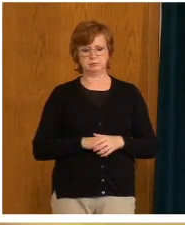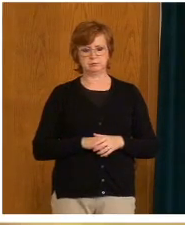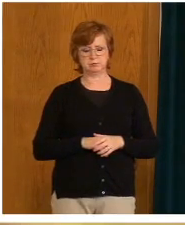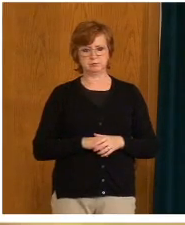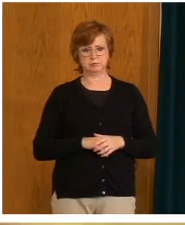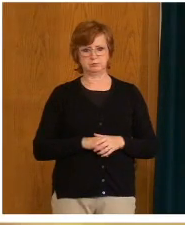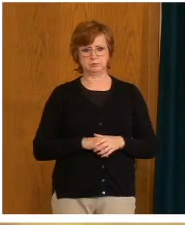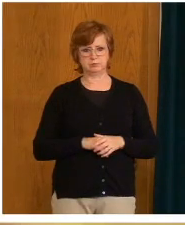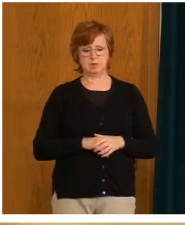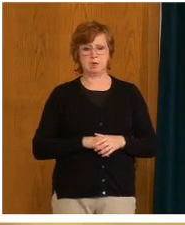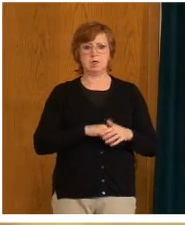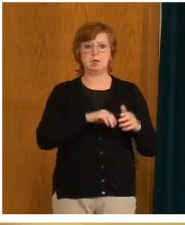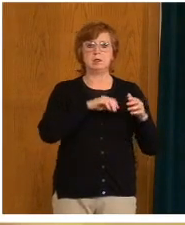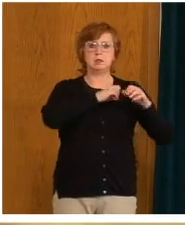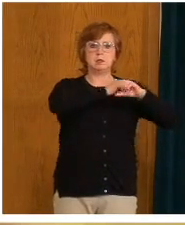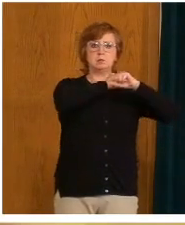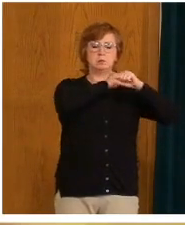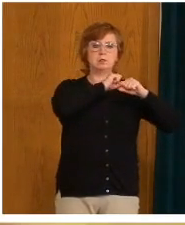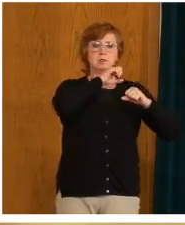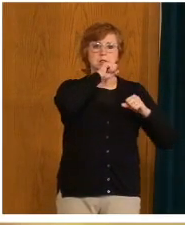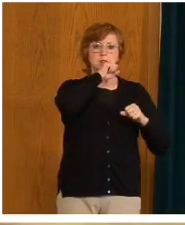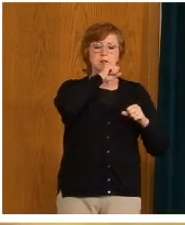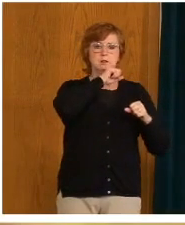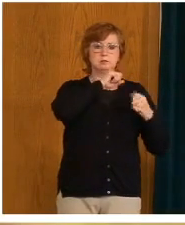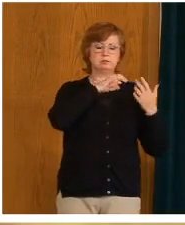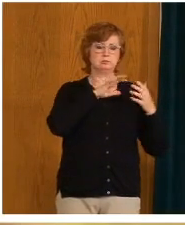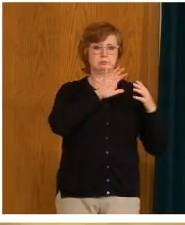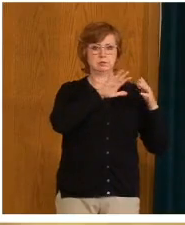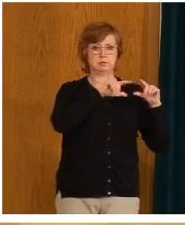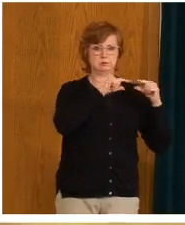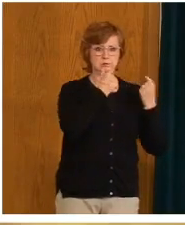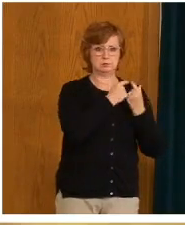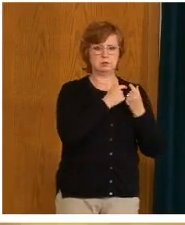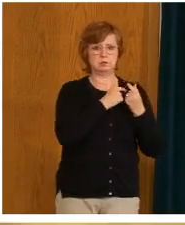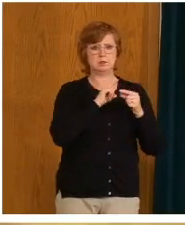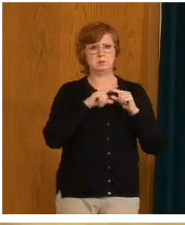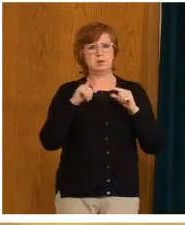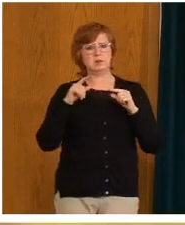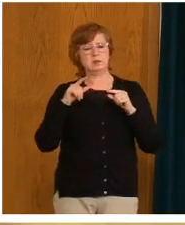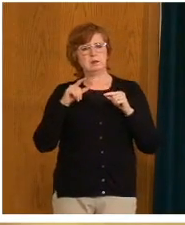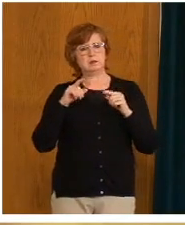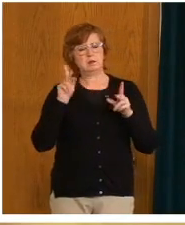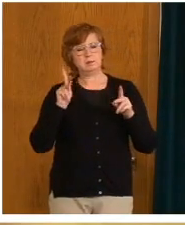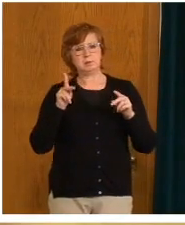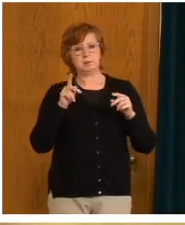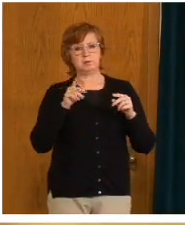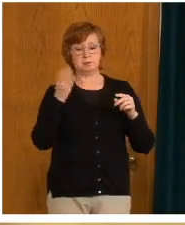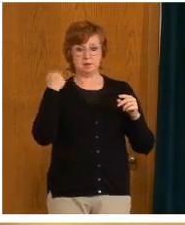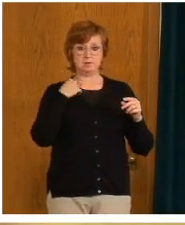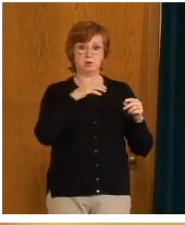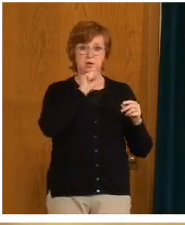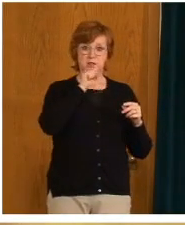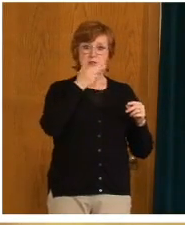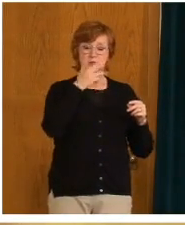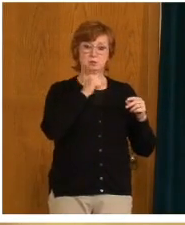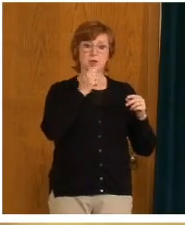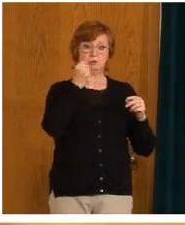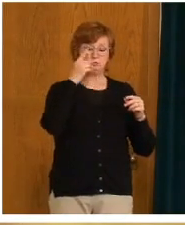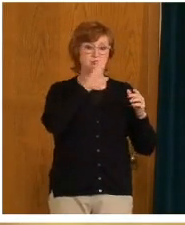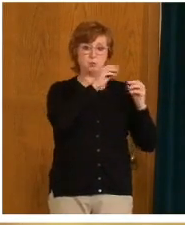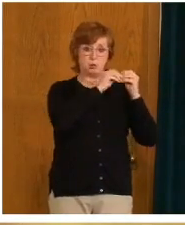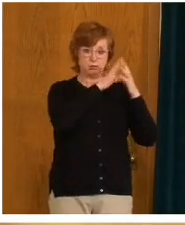people have expressed some frustration over having to learn a new system to get booked through a pharmacy rather than the SHA because it's centralized at the